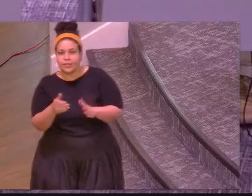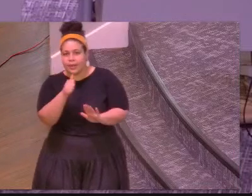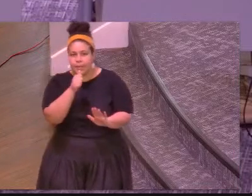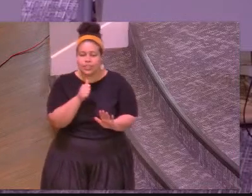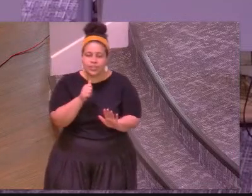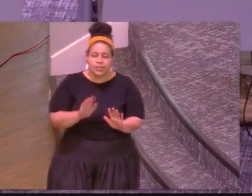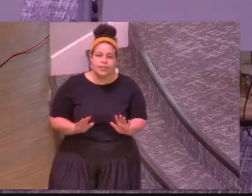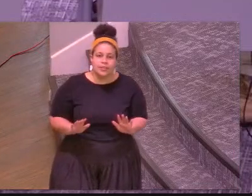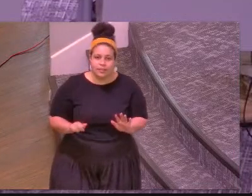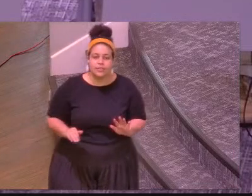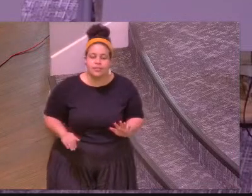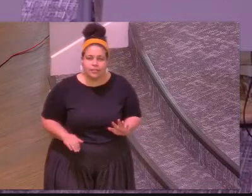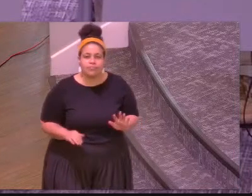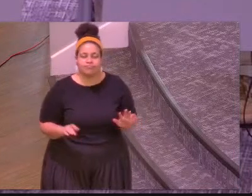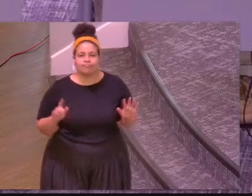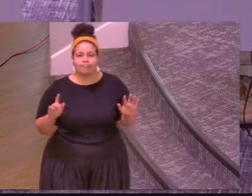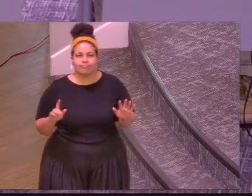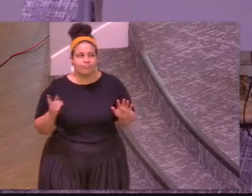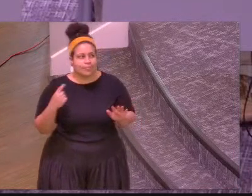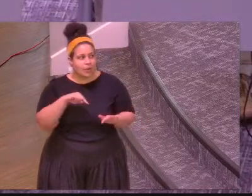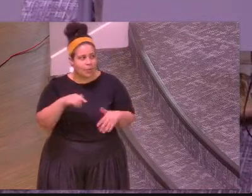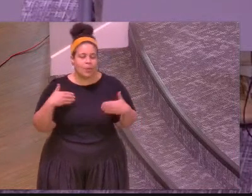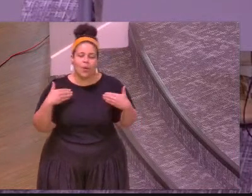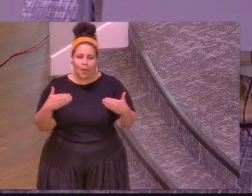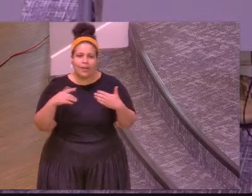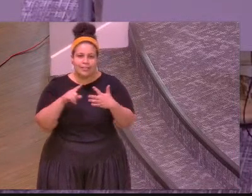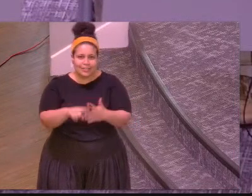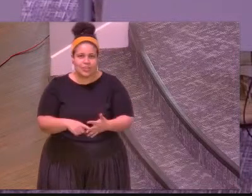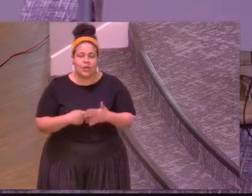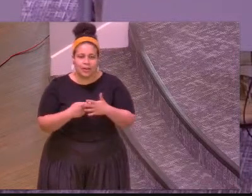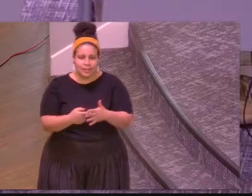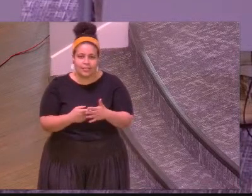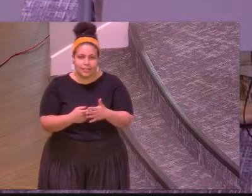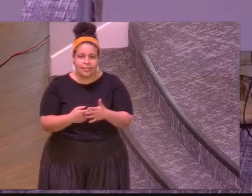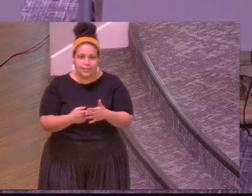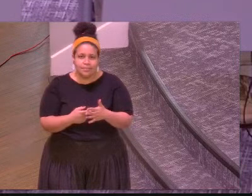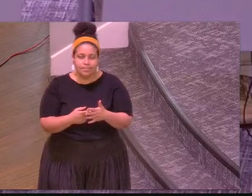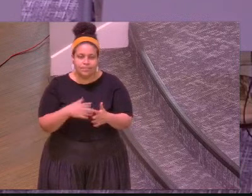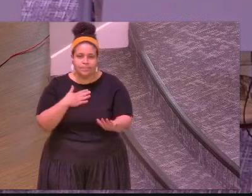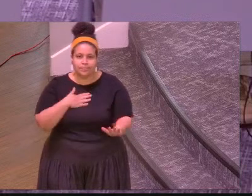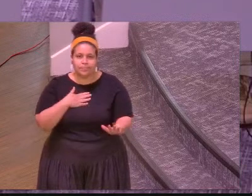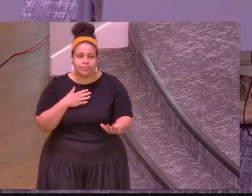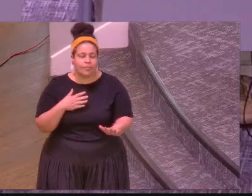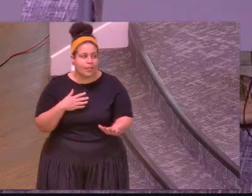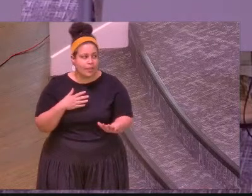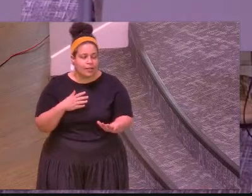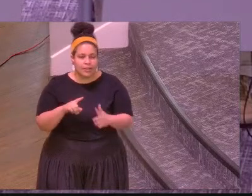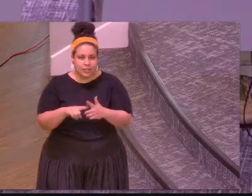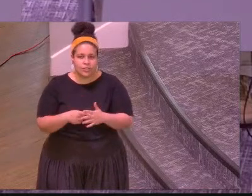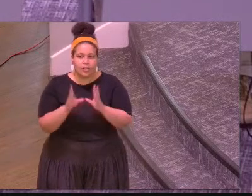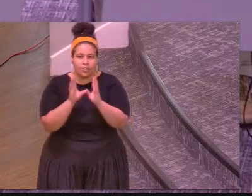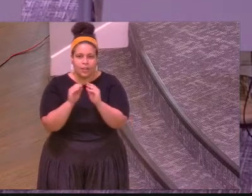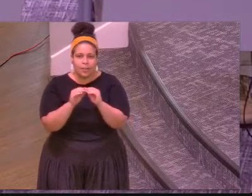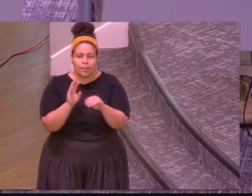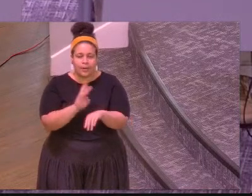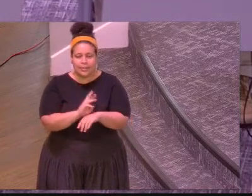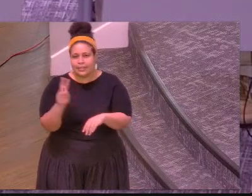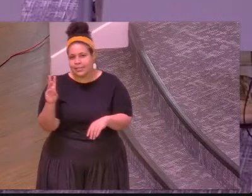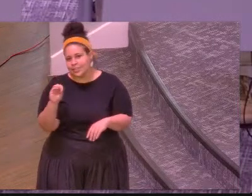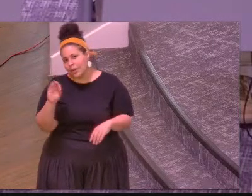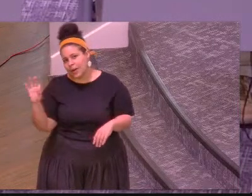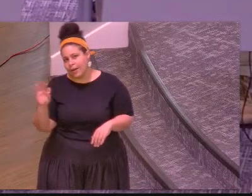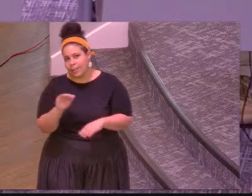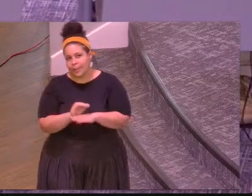We are going to go ahead and get started and call our meeting to order at 6:09